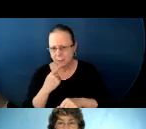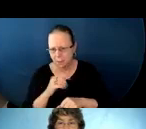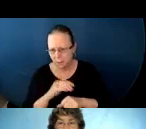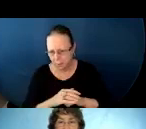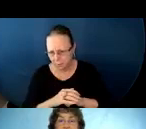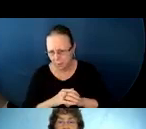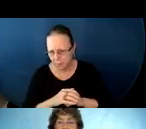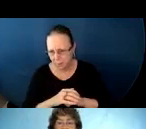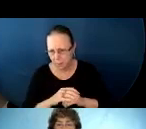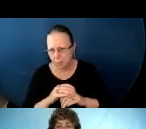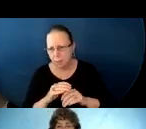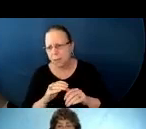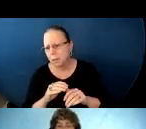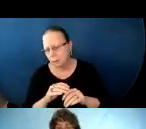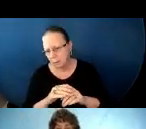my college.